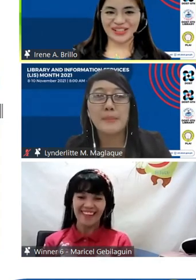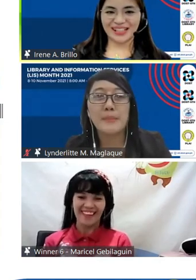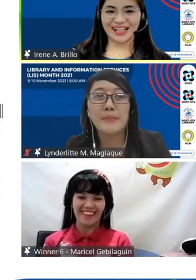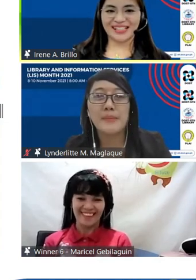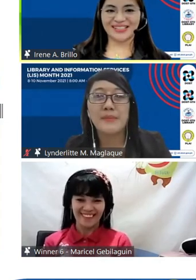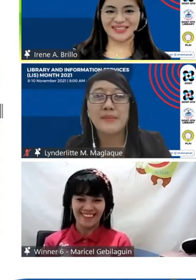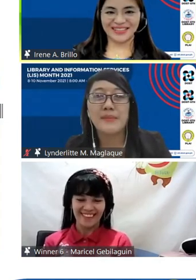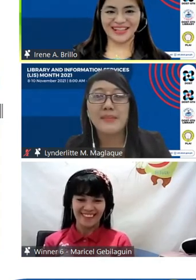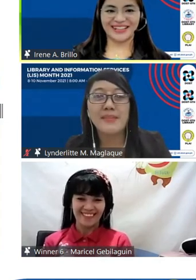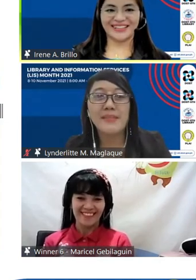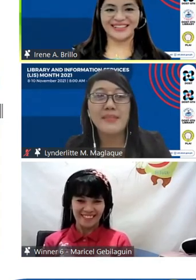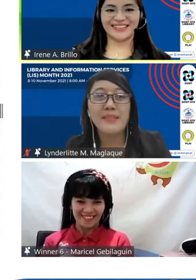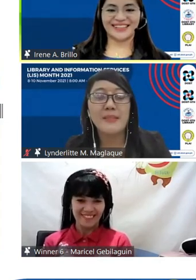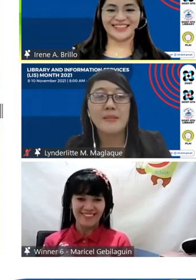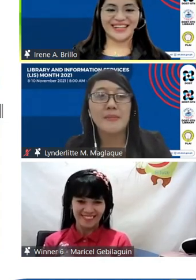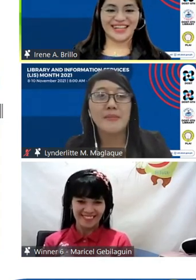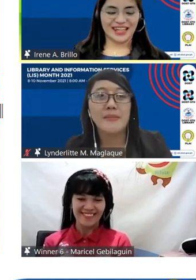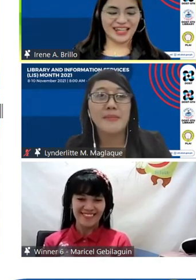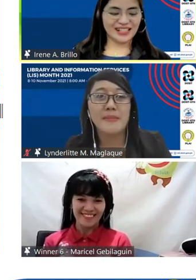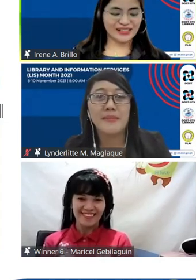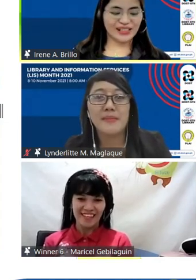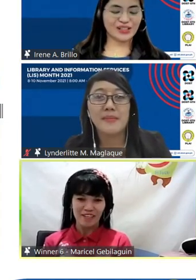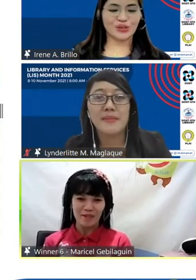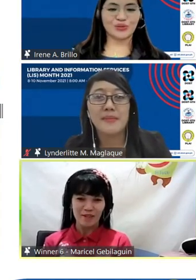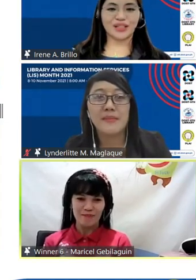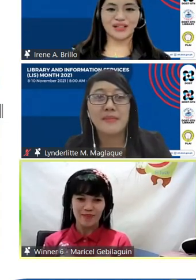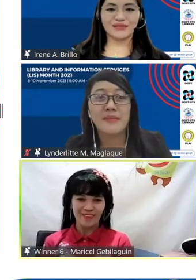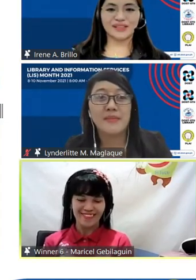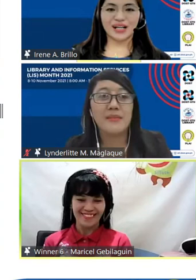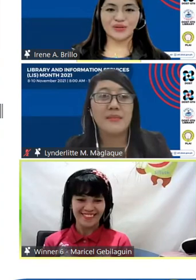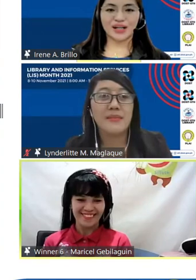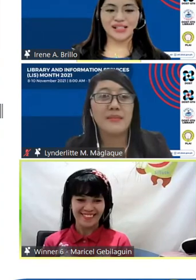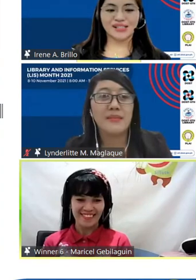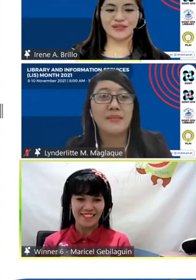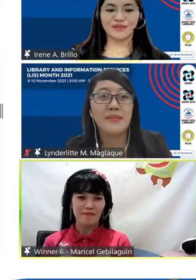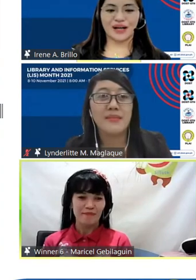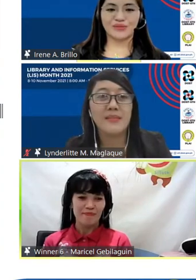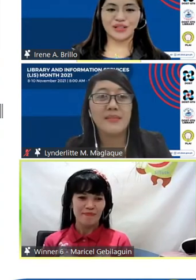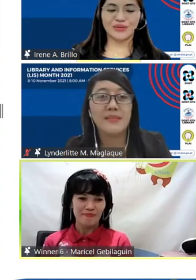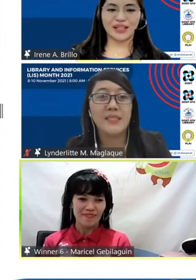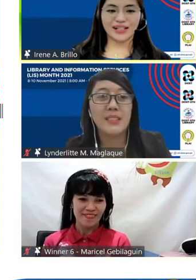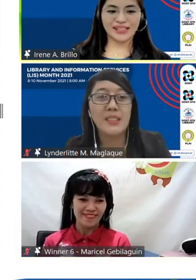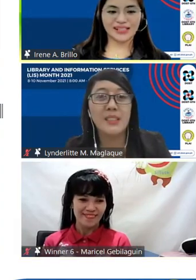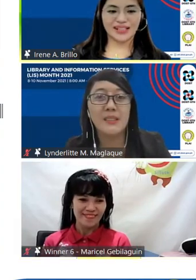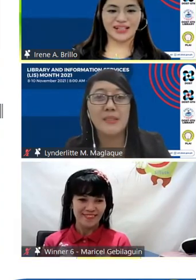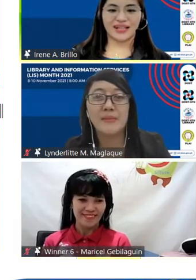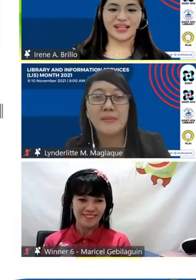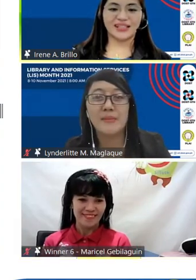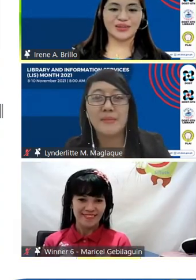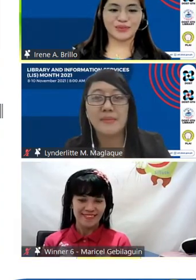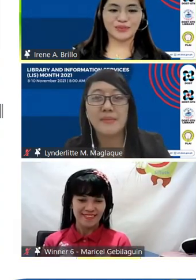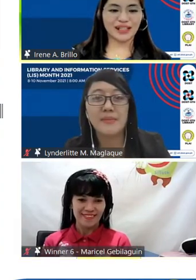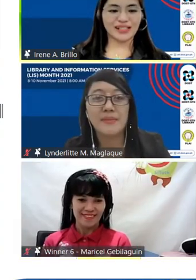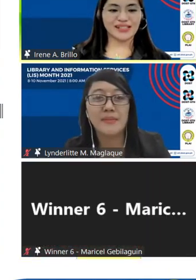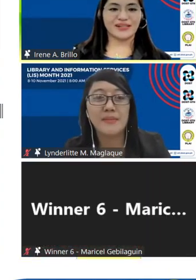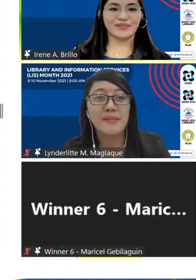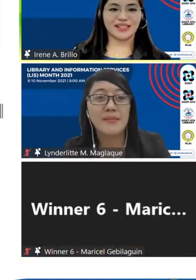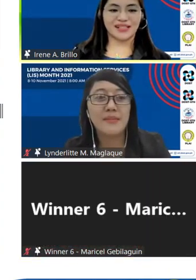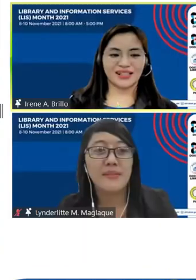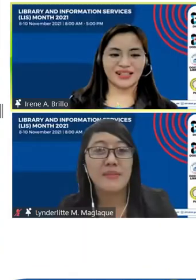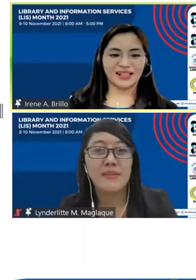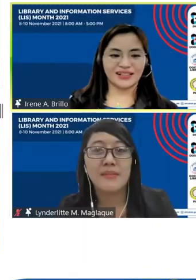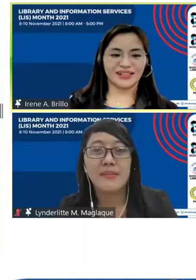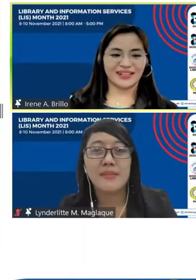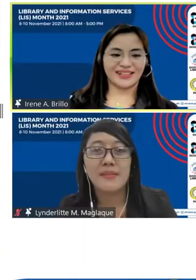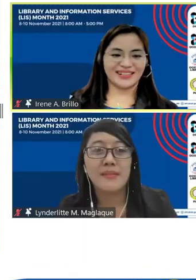for joining us today. And thank you din to po. Give the awards of our winners, andito pong muli si